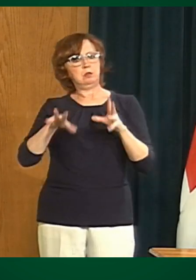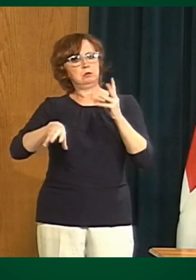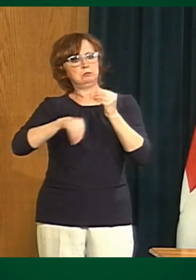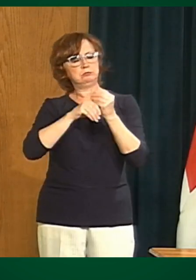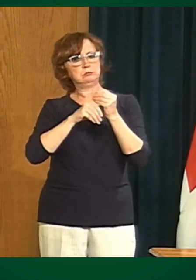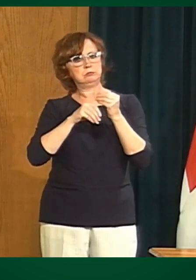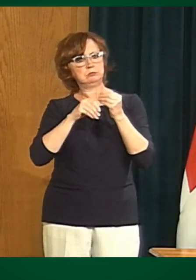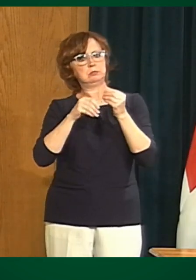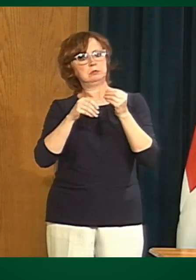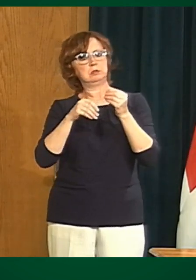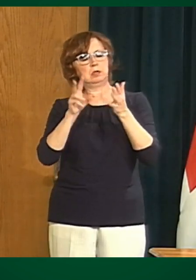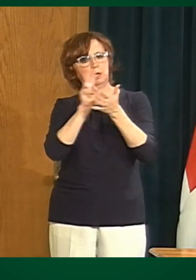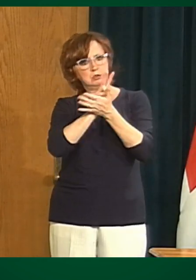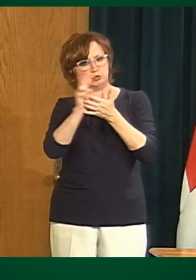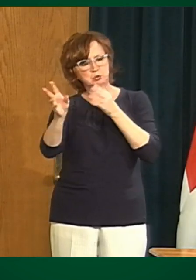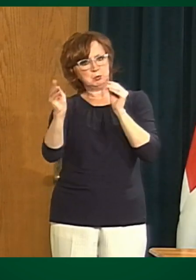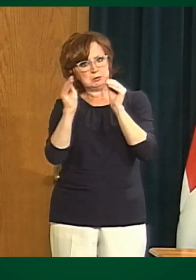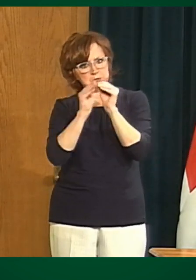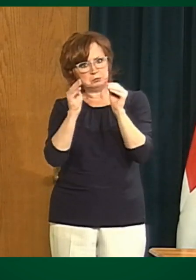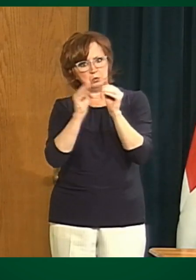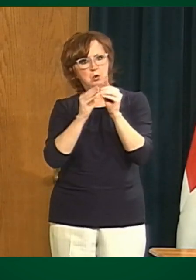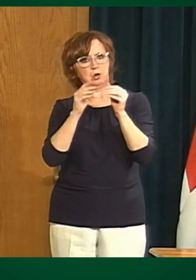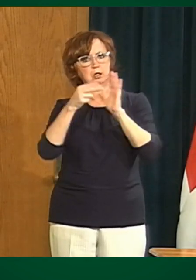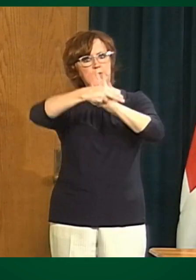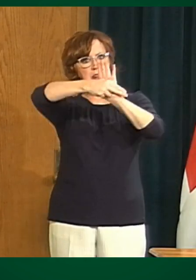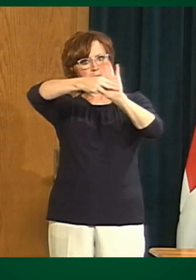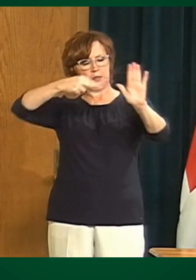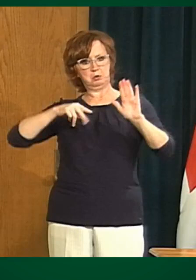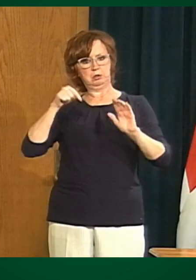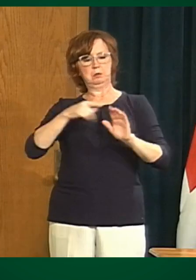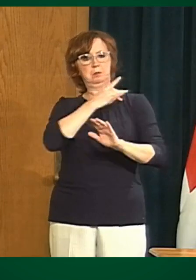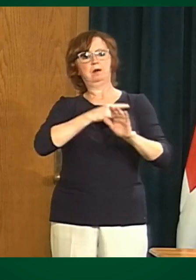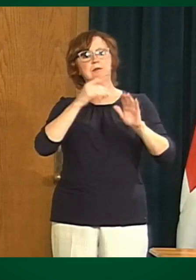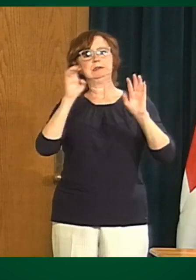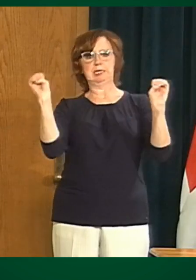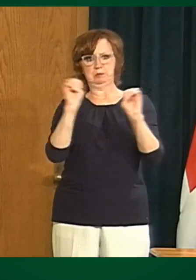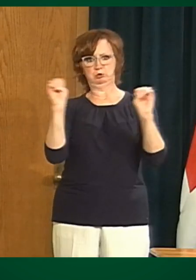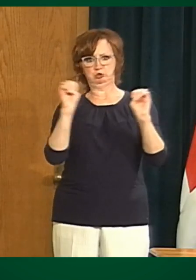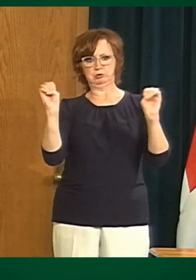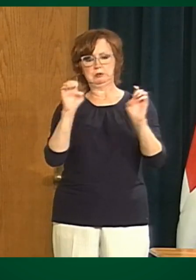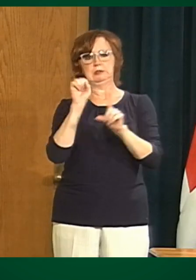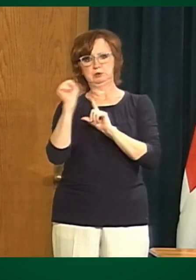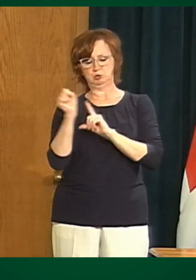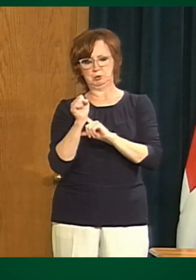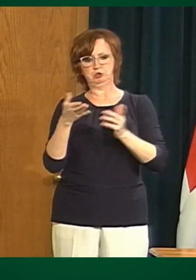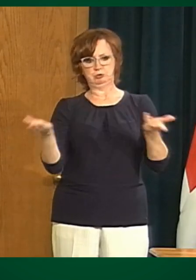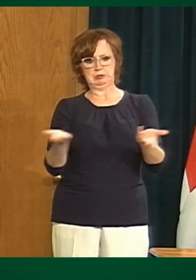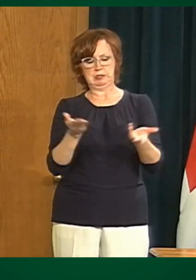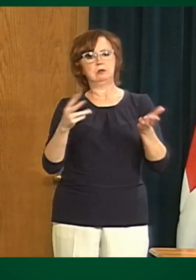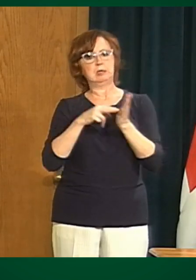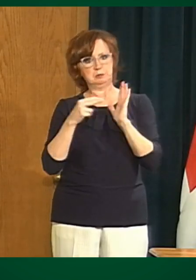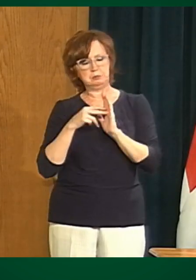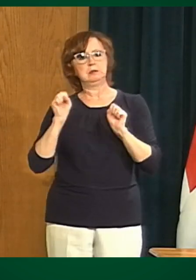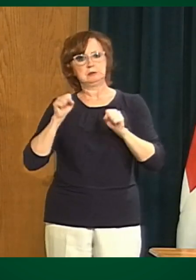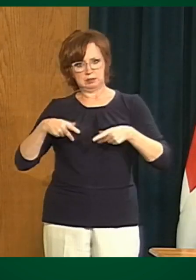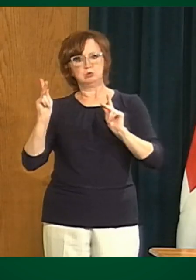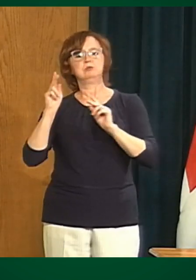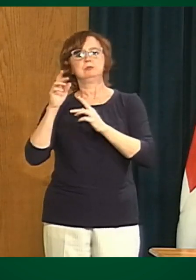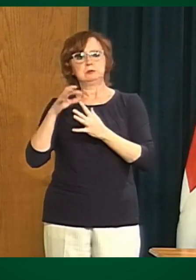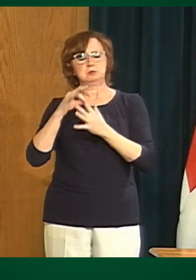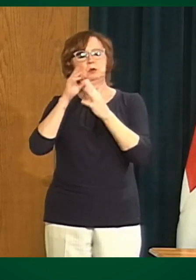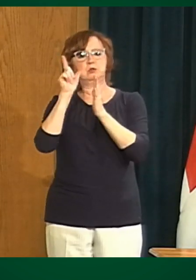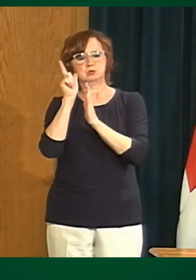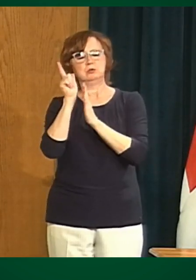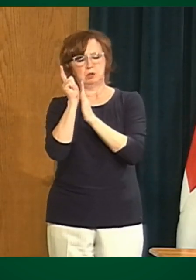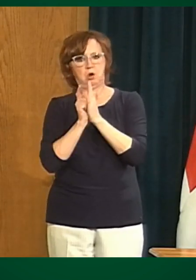emergency. This means that all the other orders that we have in place, all the other restrictions and guidelines, well, they remain in place